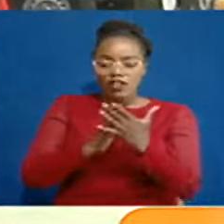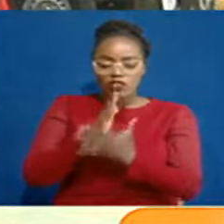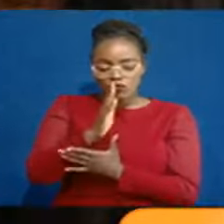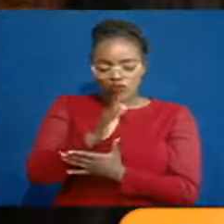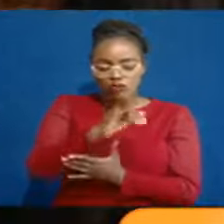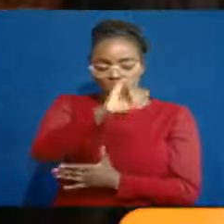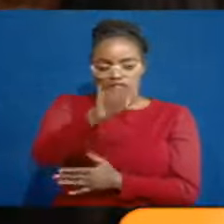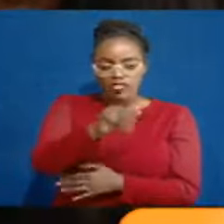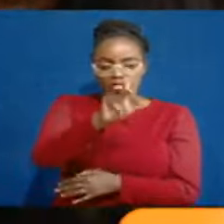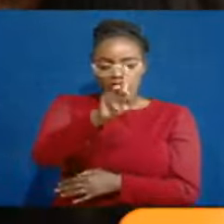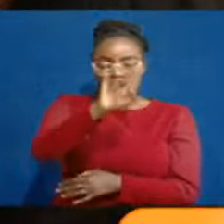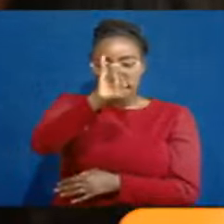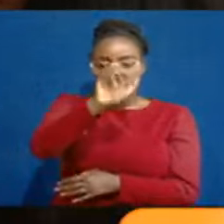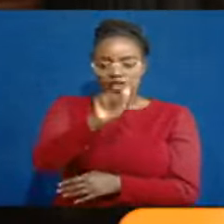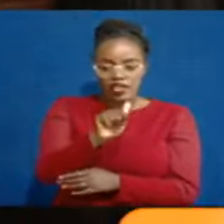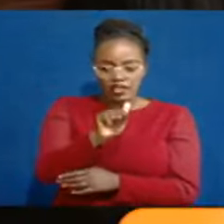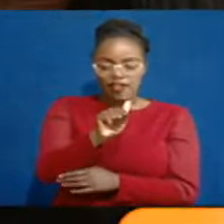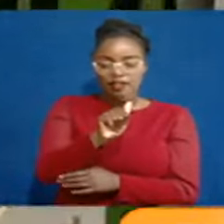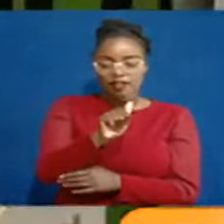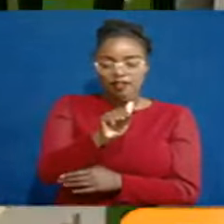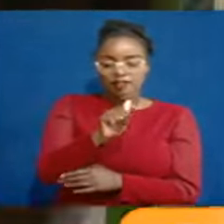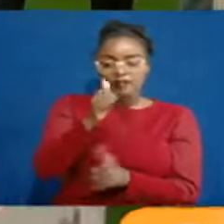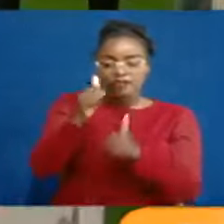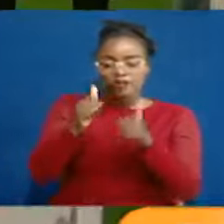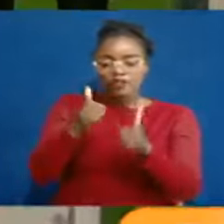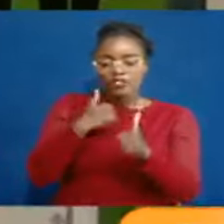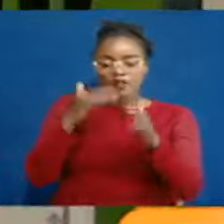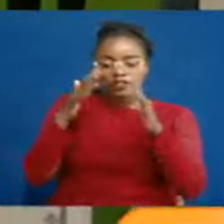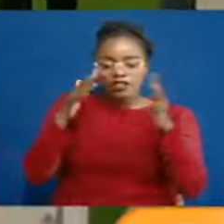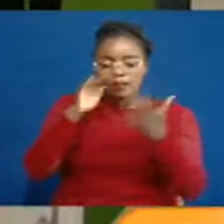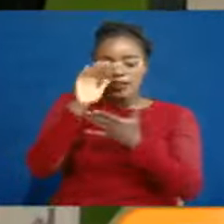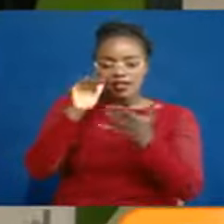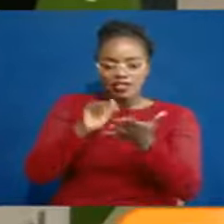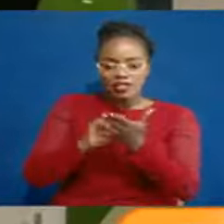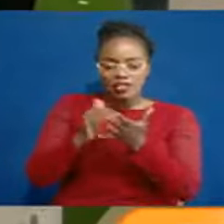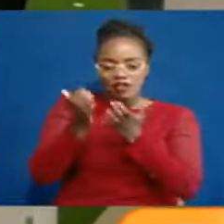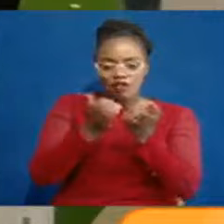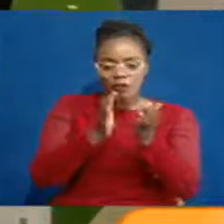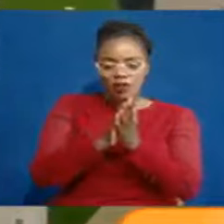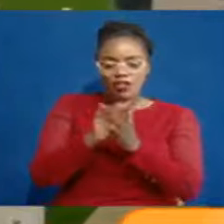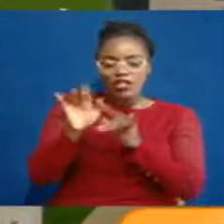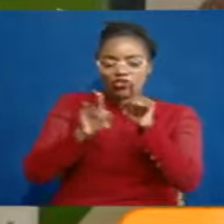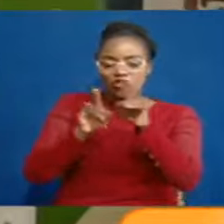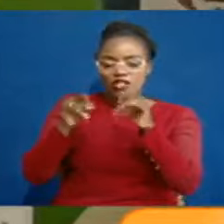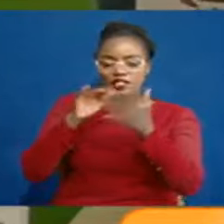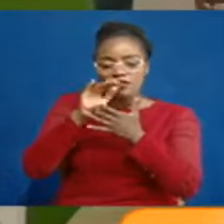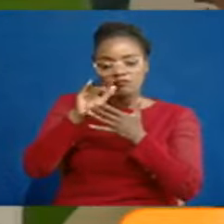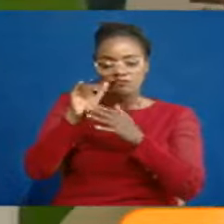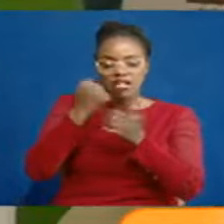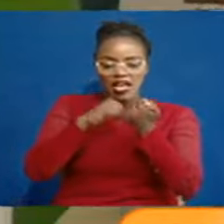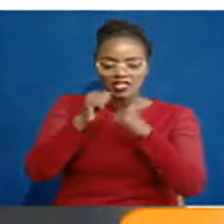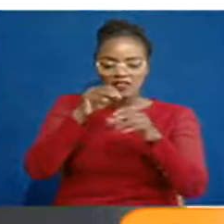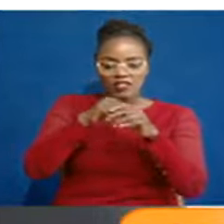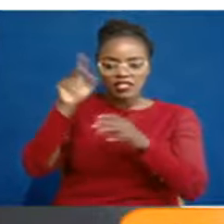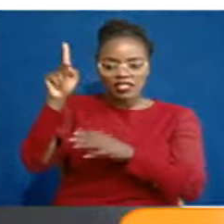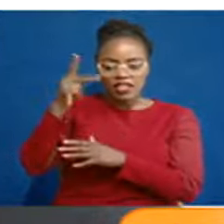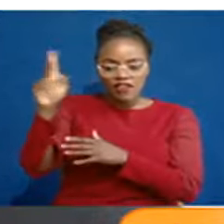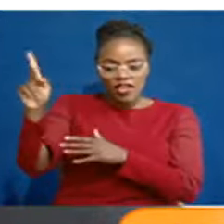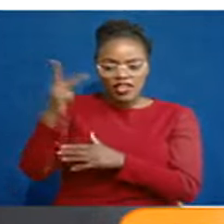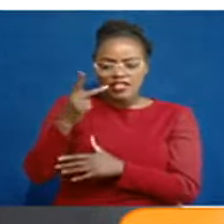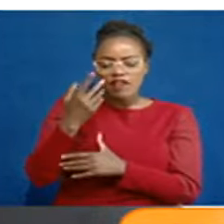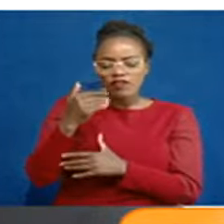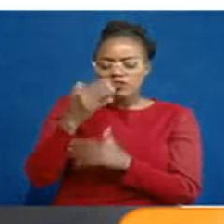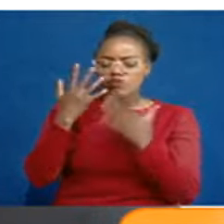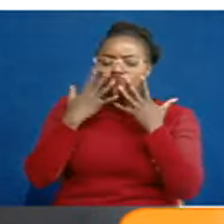Kenyatta International Airport, JKIA, which is a major hub for business and tourism activities in Africa. Kenya is known for its